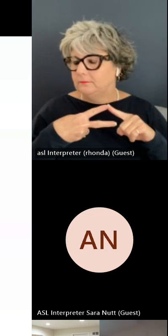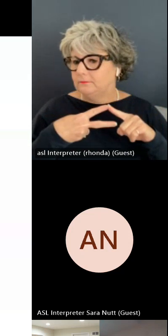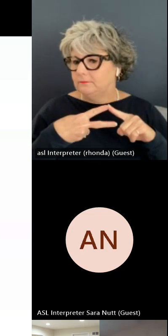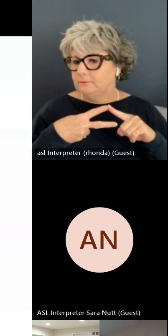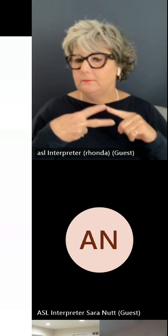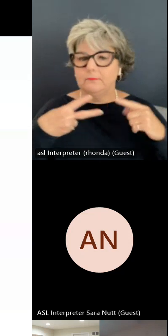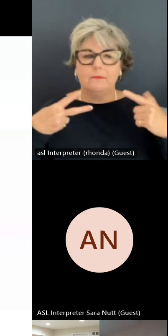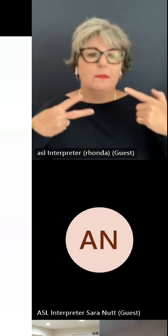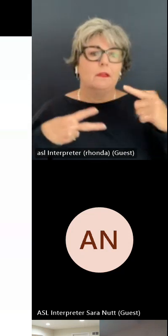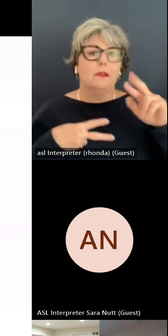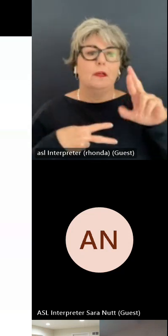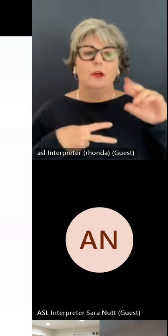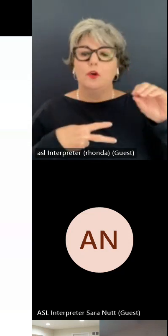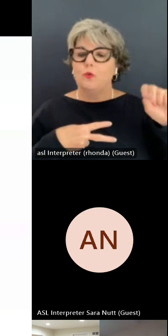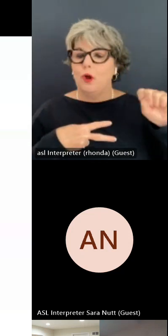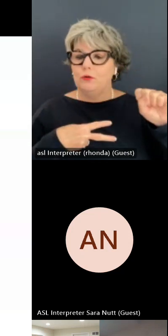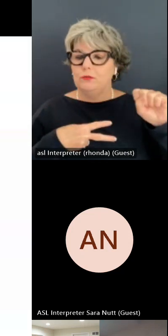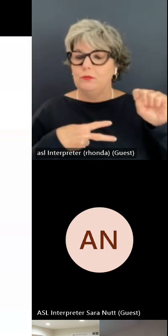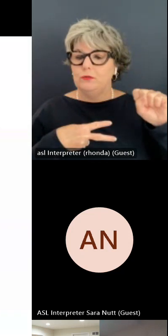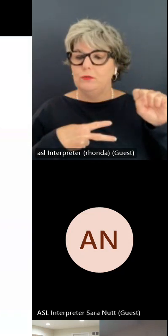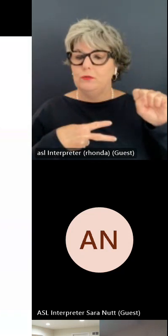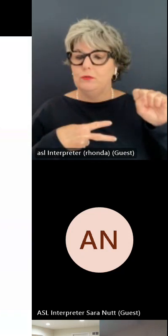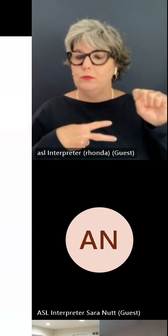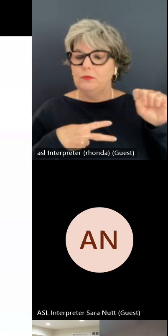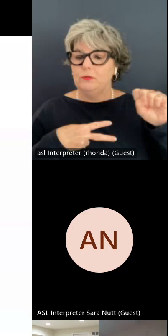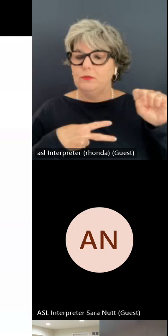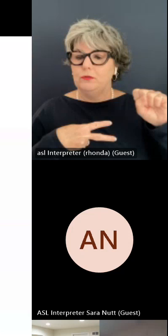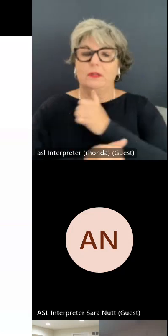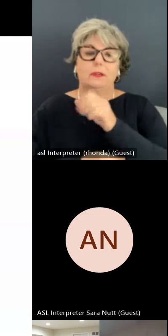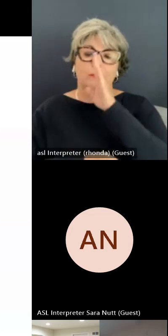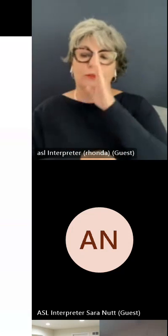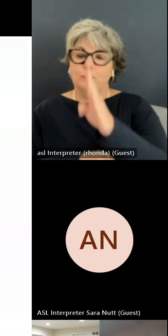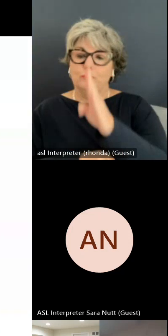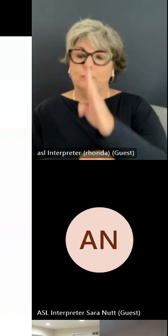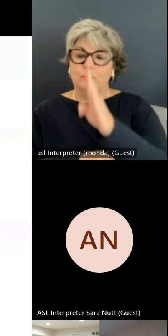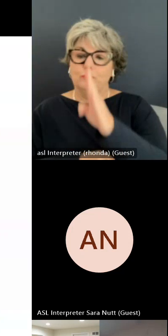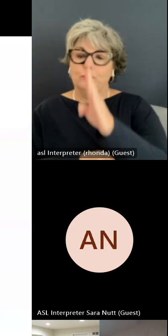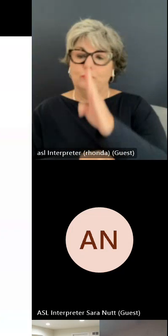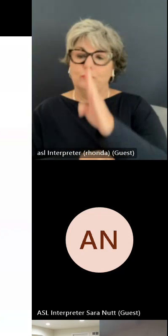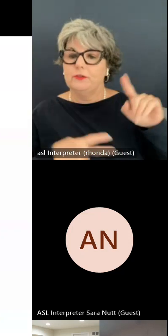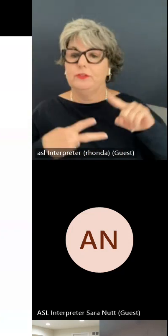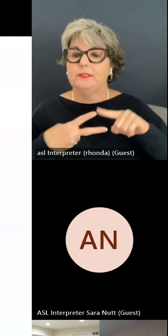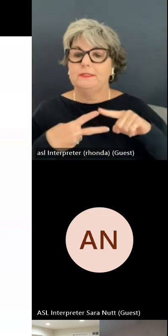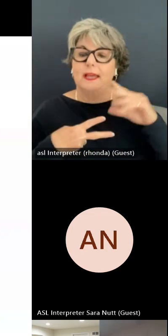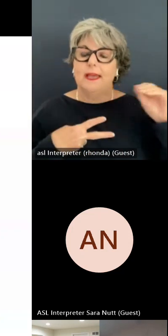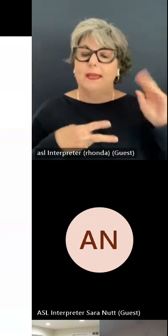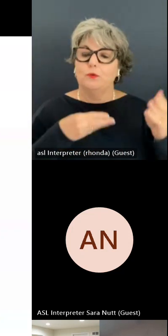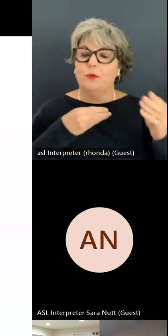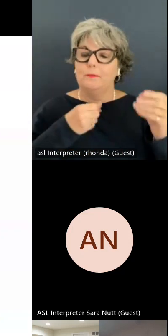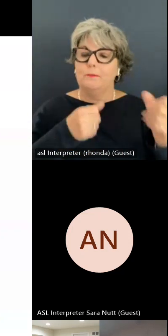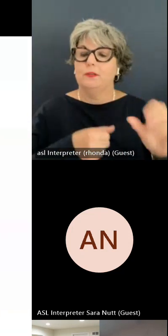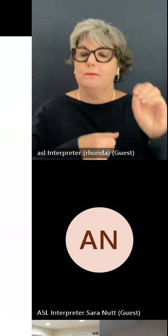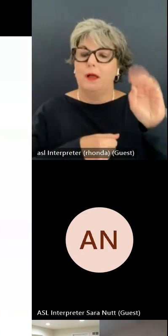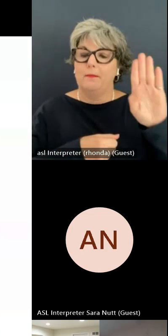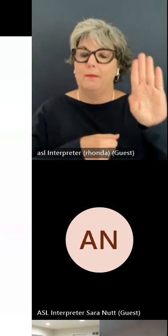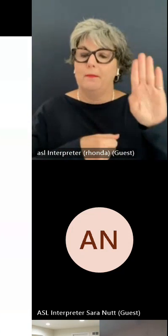Gross budget authority includes direct obligations and reimbursable